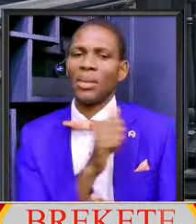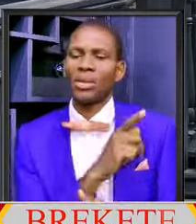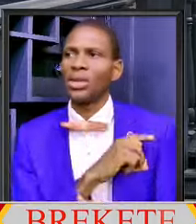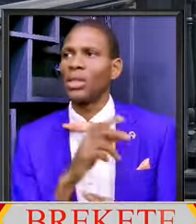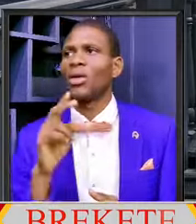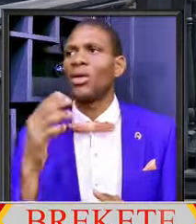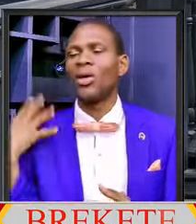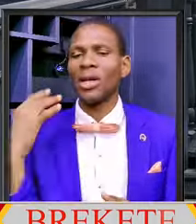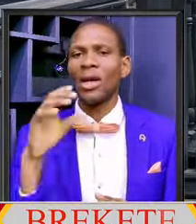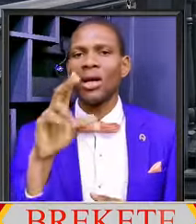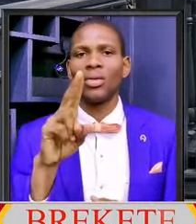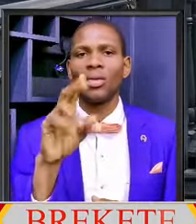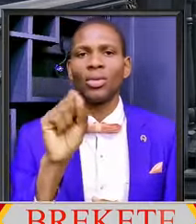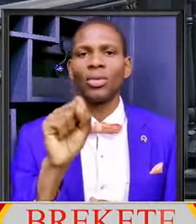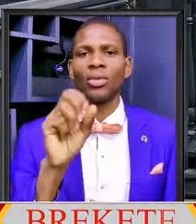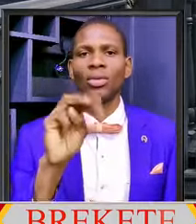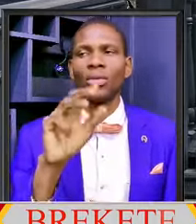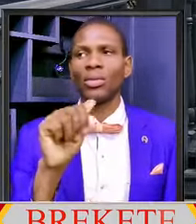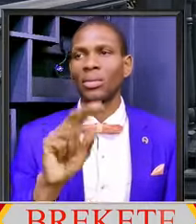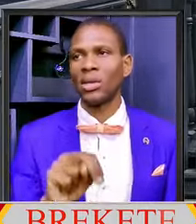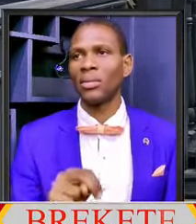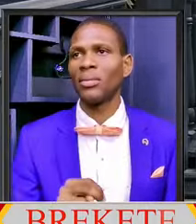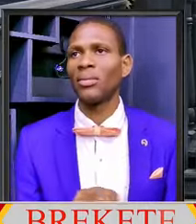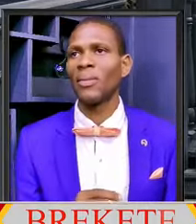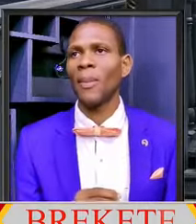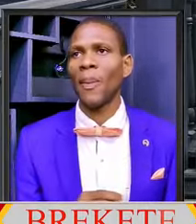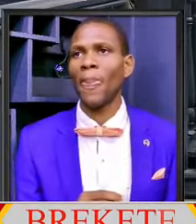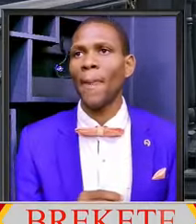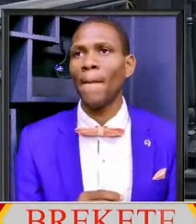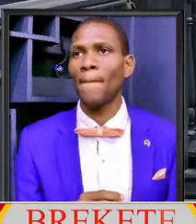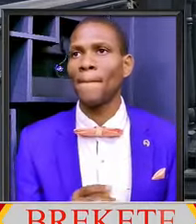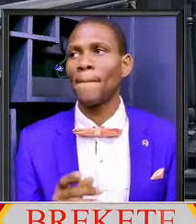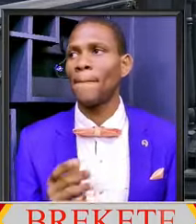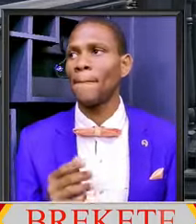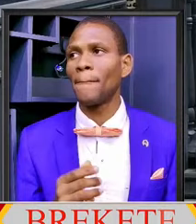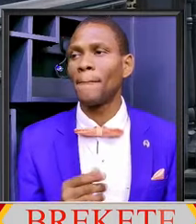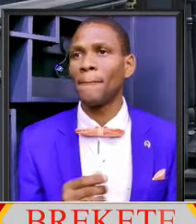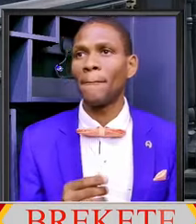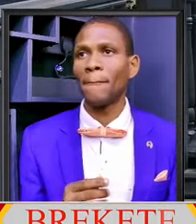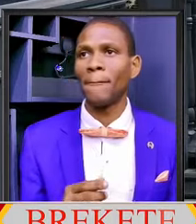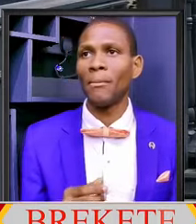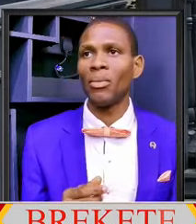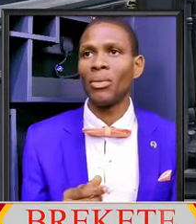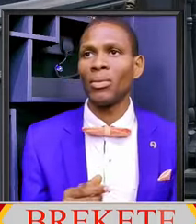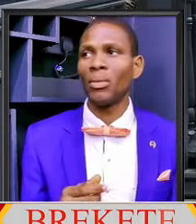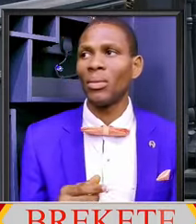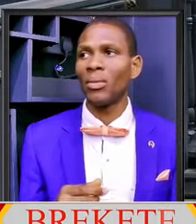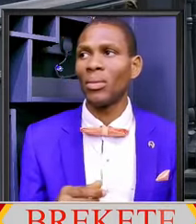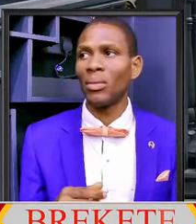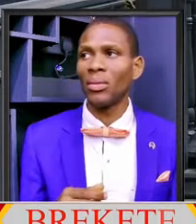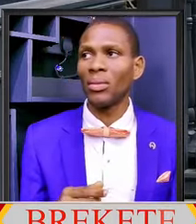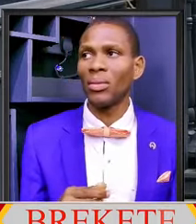Usman. You say? The person that we call, sir. Yeah.